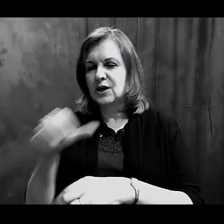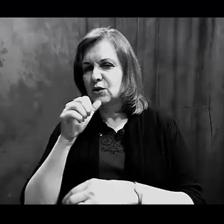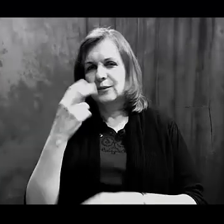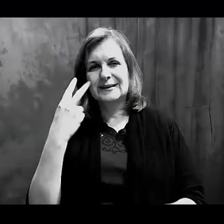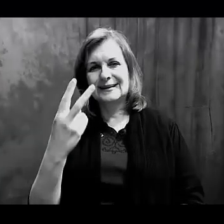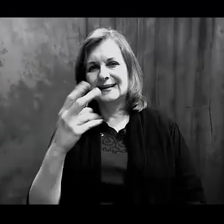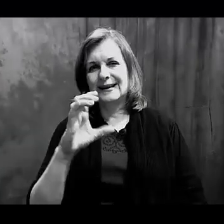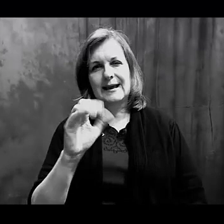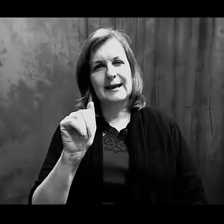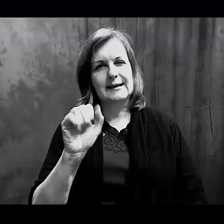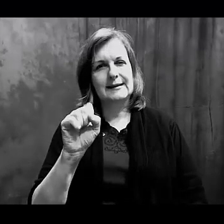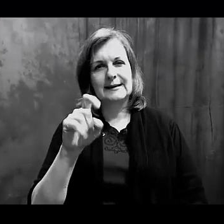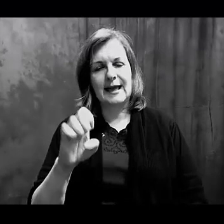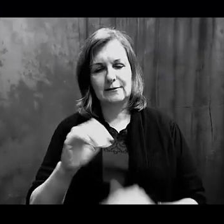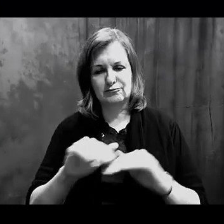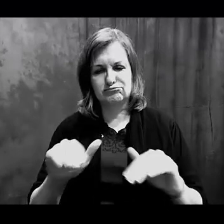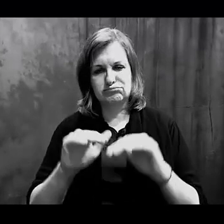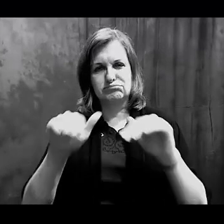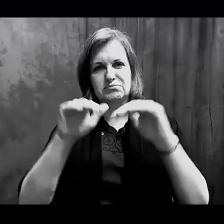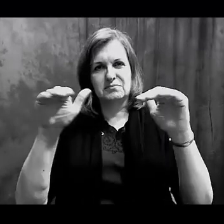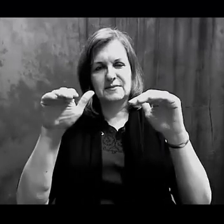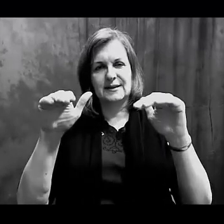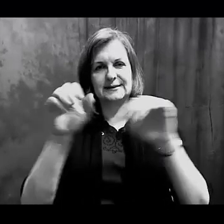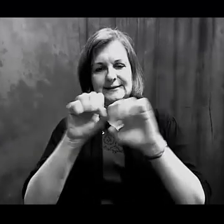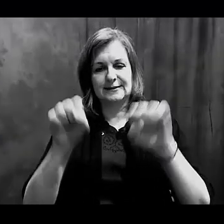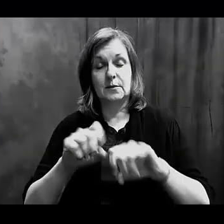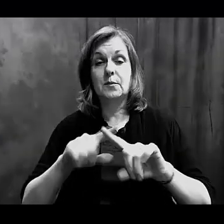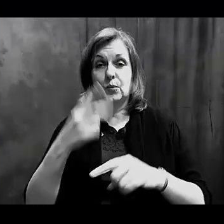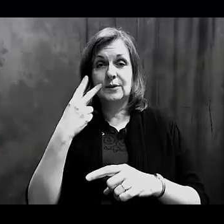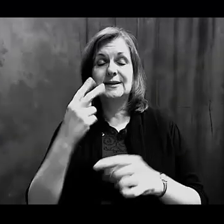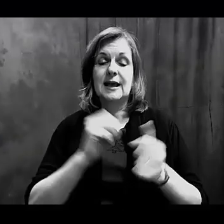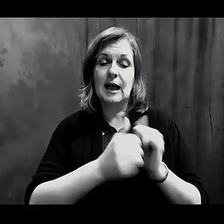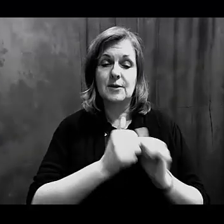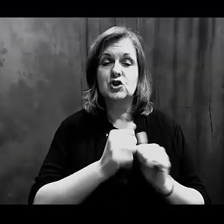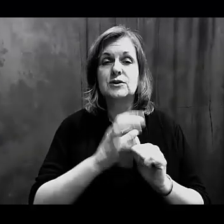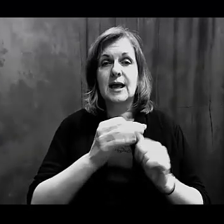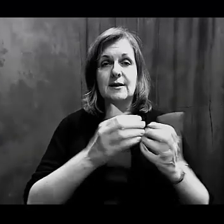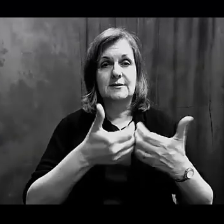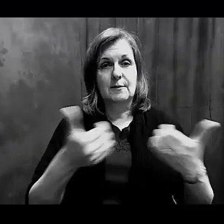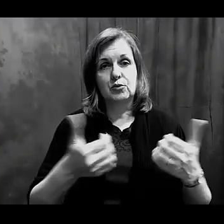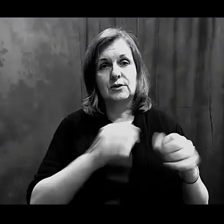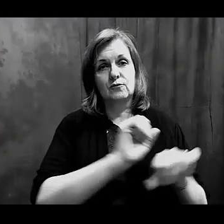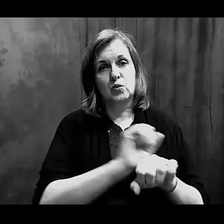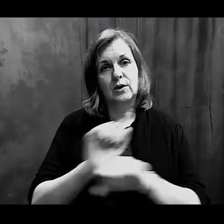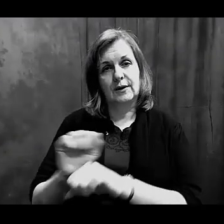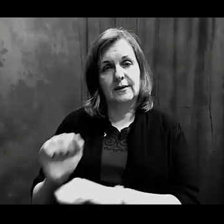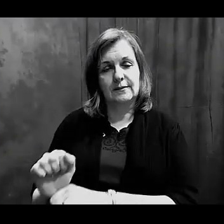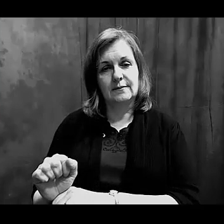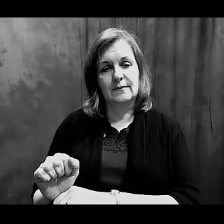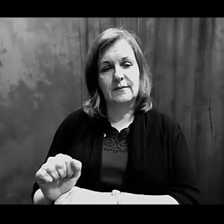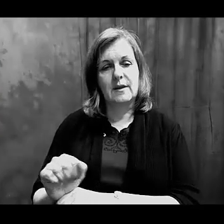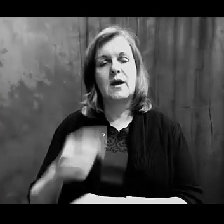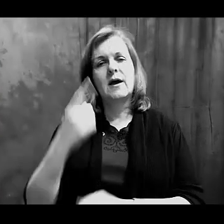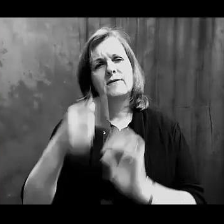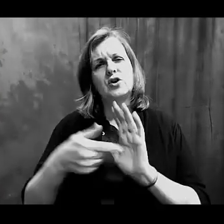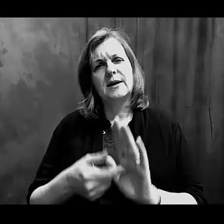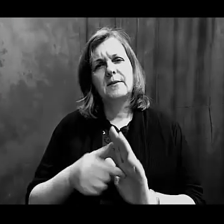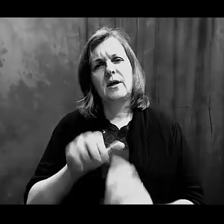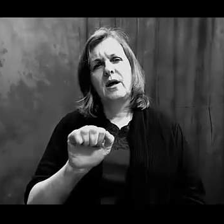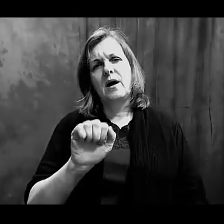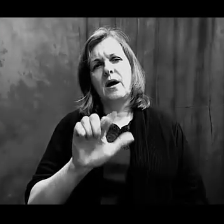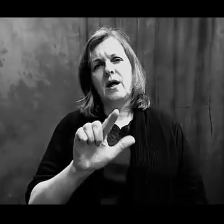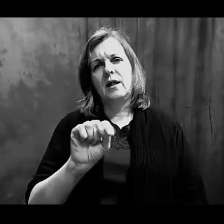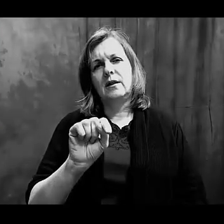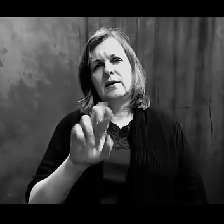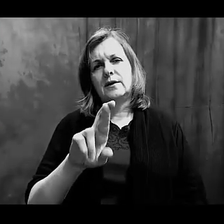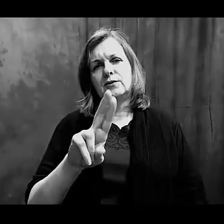see so much of a caste system, but we still see competition and divisions. So when we look at things like